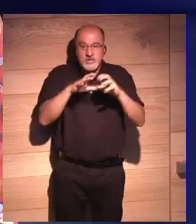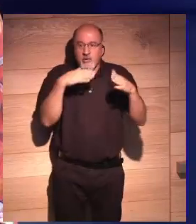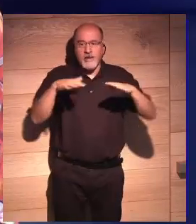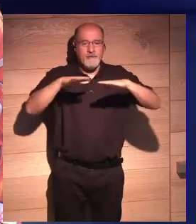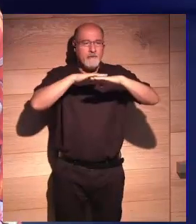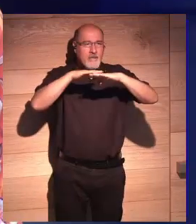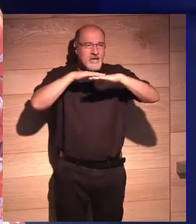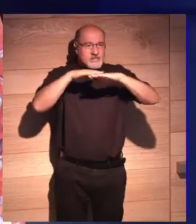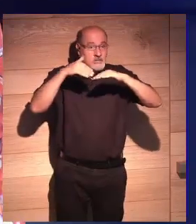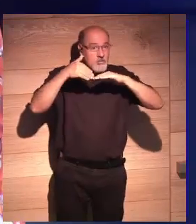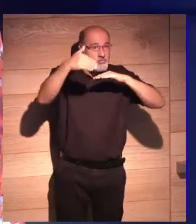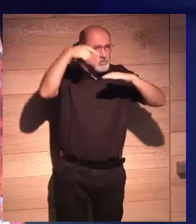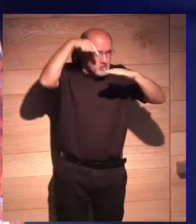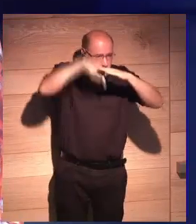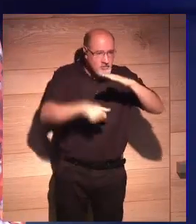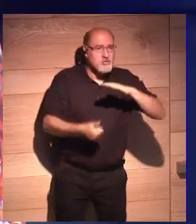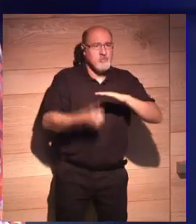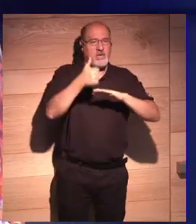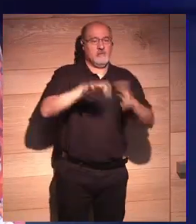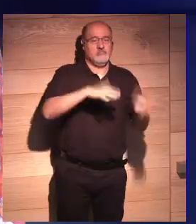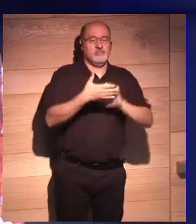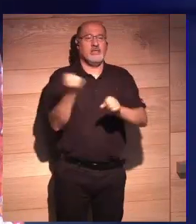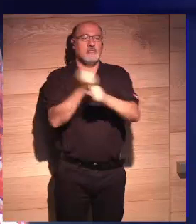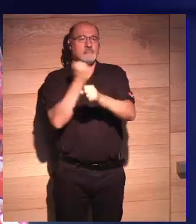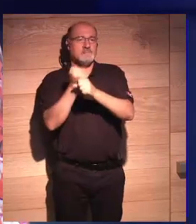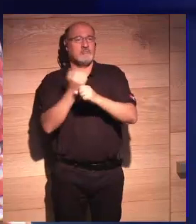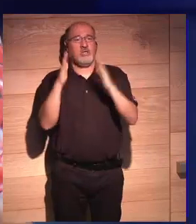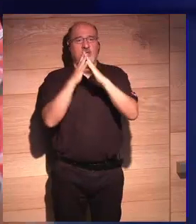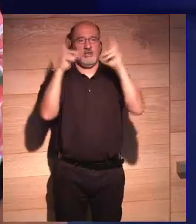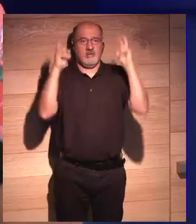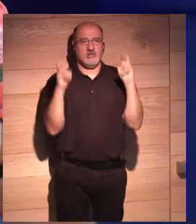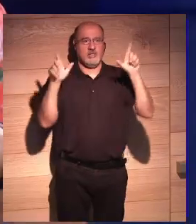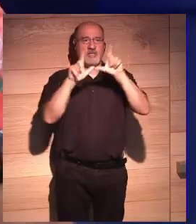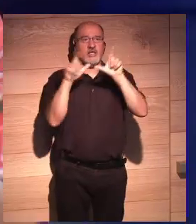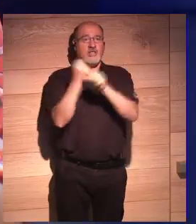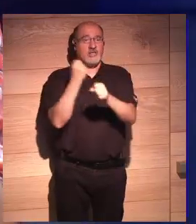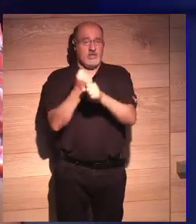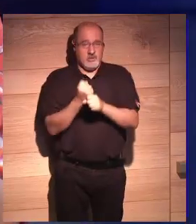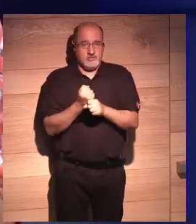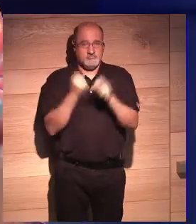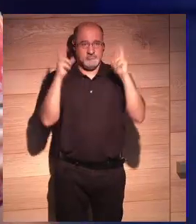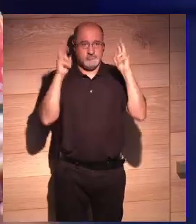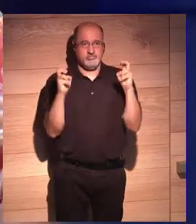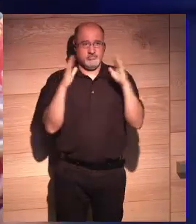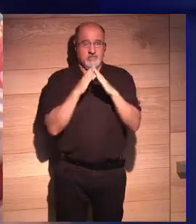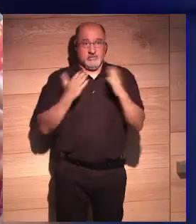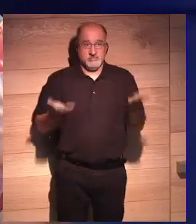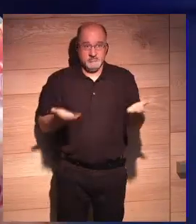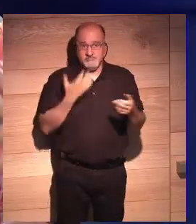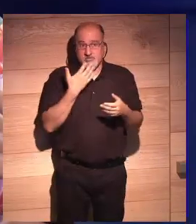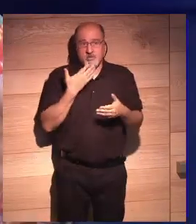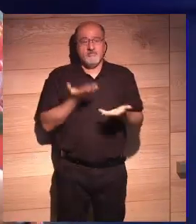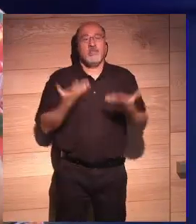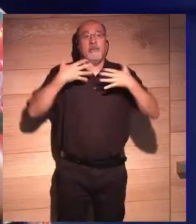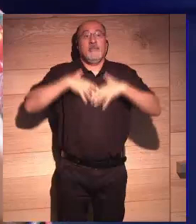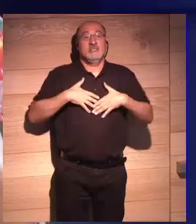areas, and we are just scraping the surface of it. Working from home and other markets. I